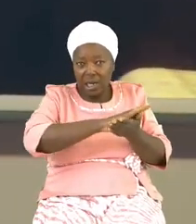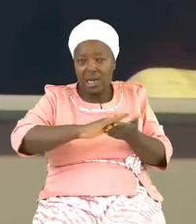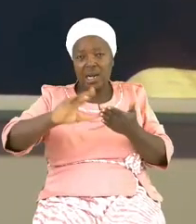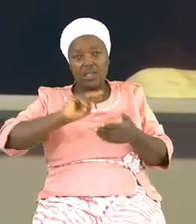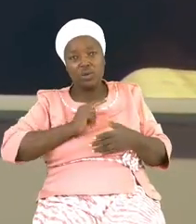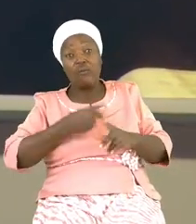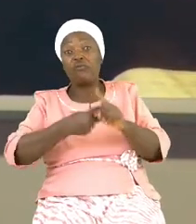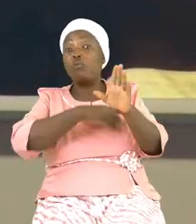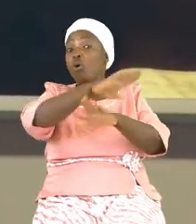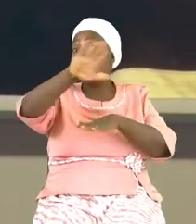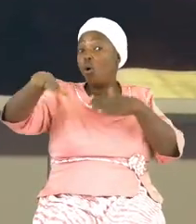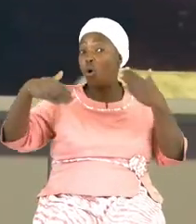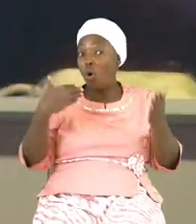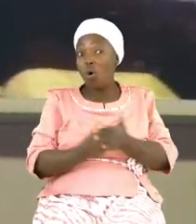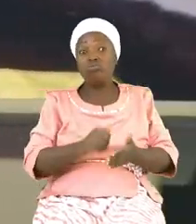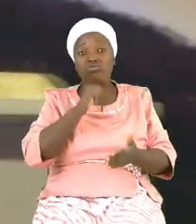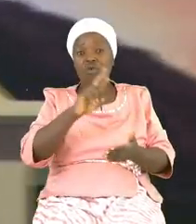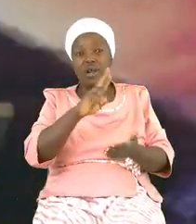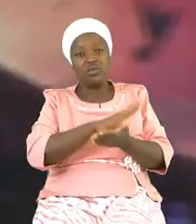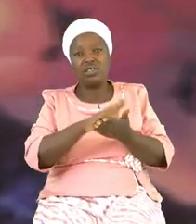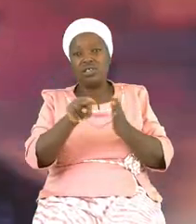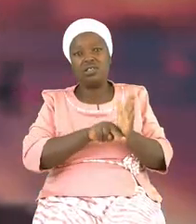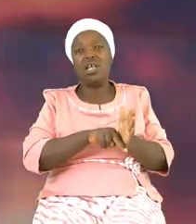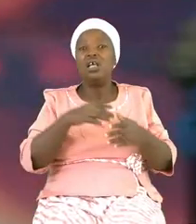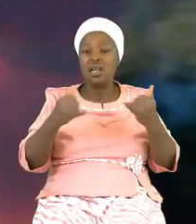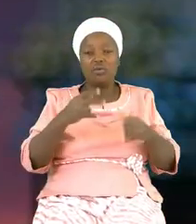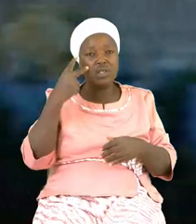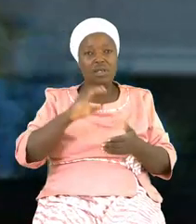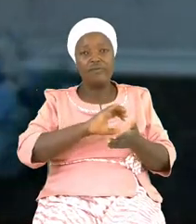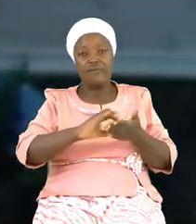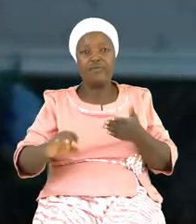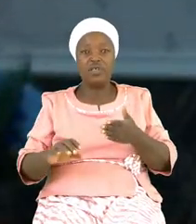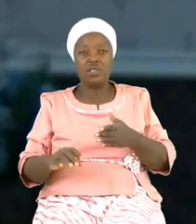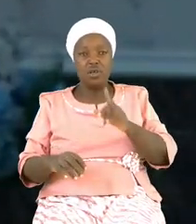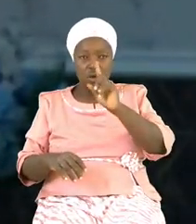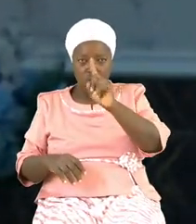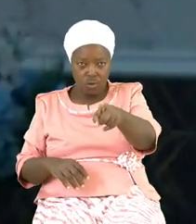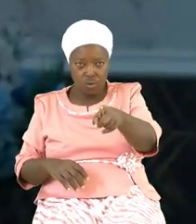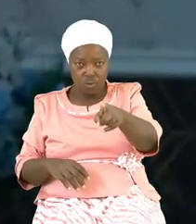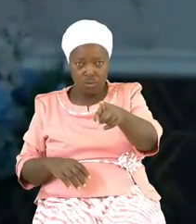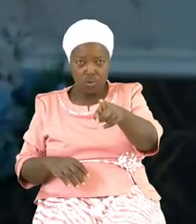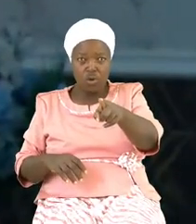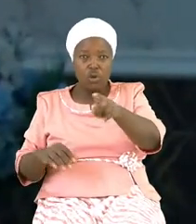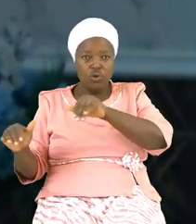all unrighteousness. Look at that verse. You do one